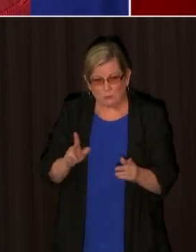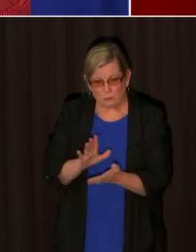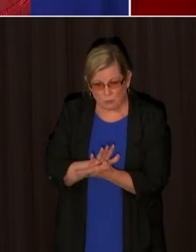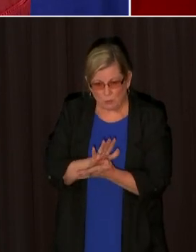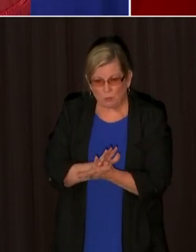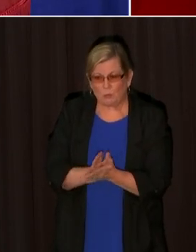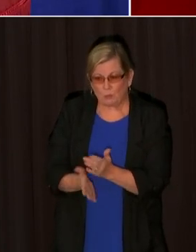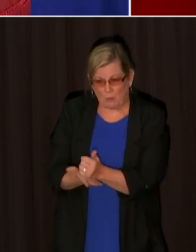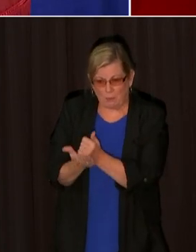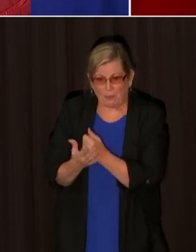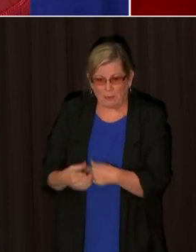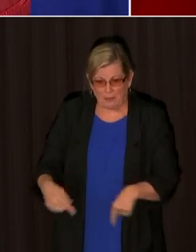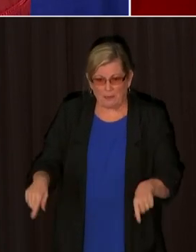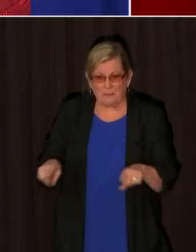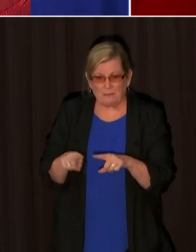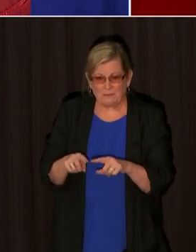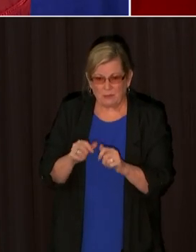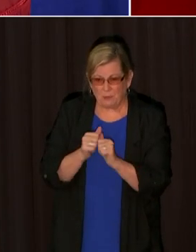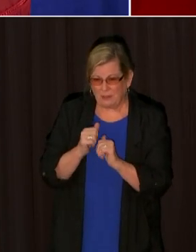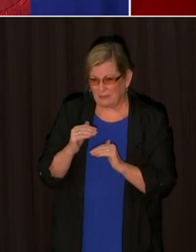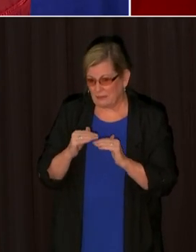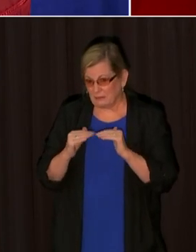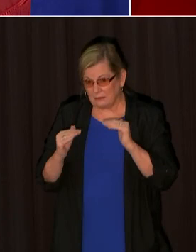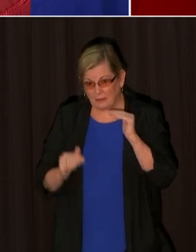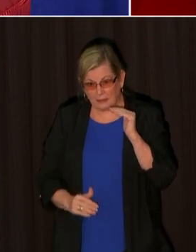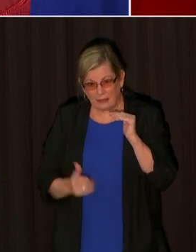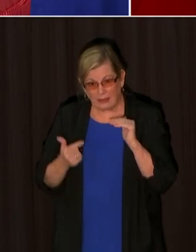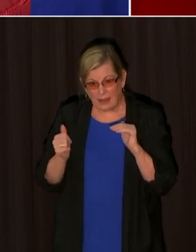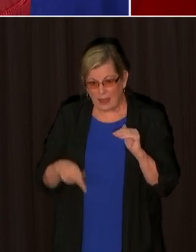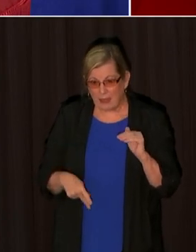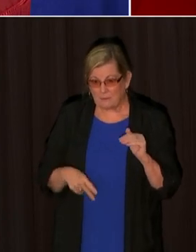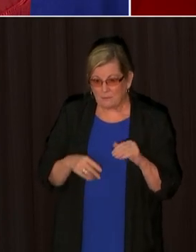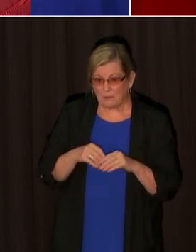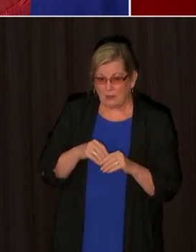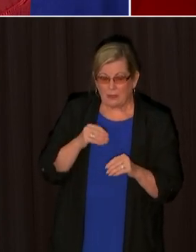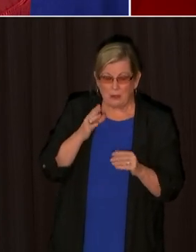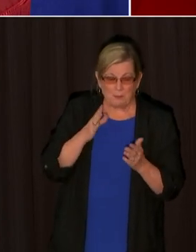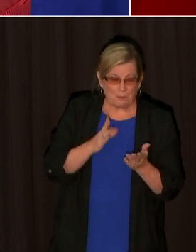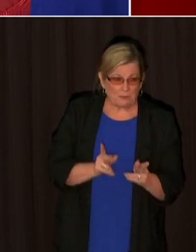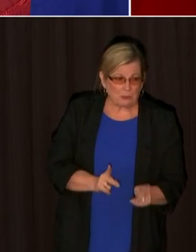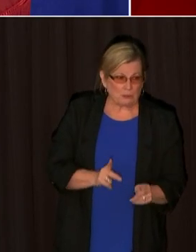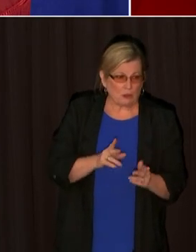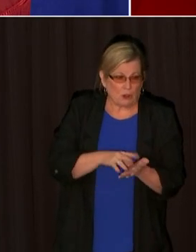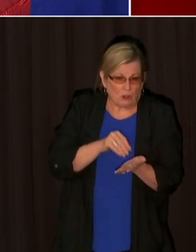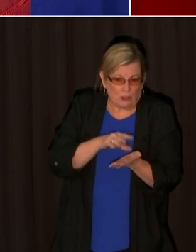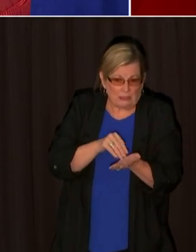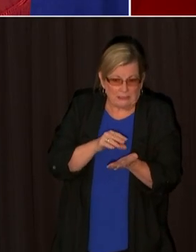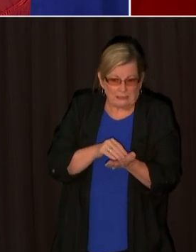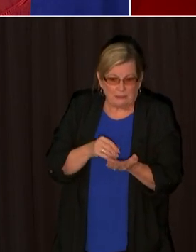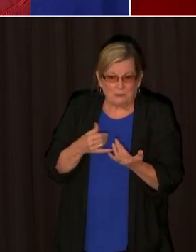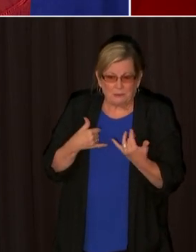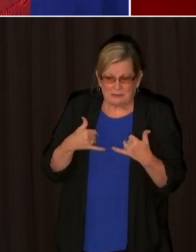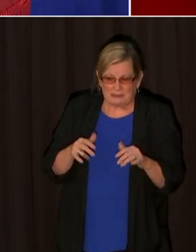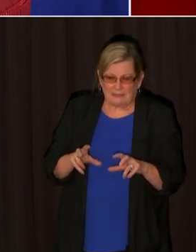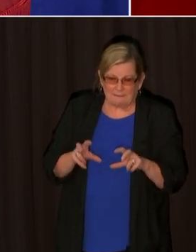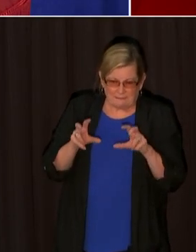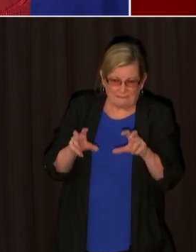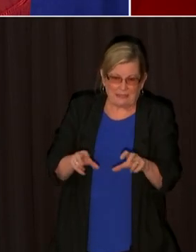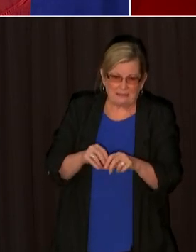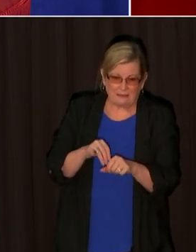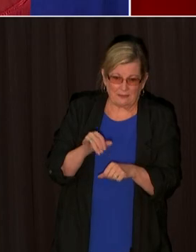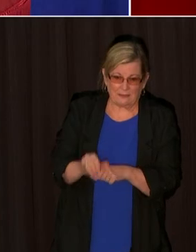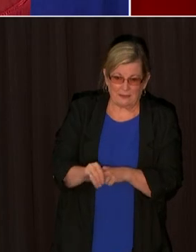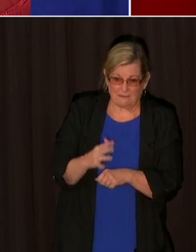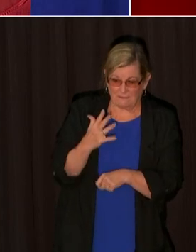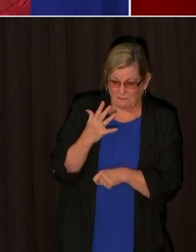with the gap in in-person learning. We were still able to invest, as I've committed over the last 5 years,